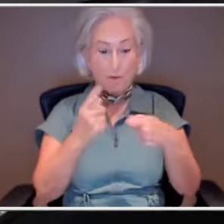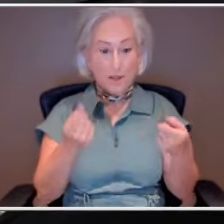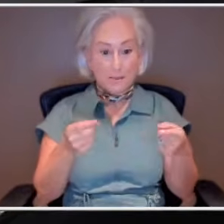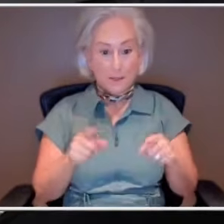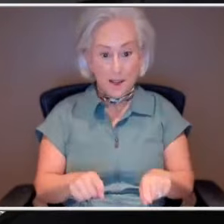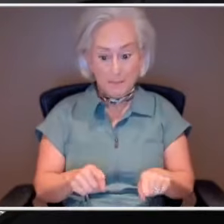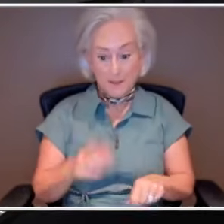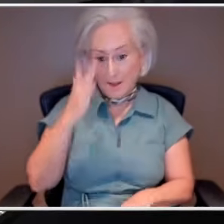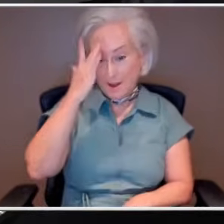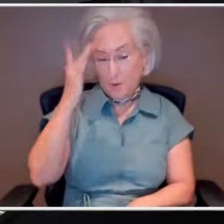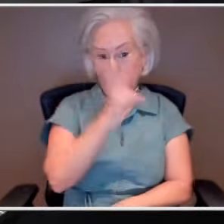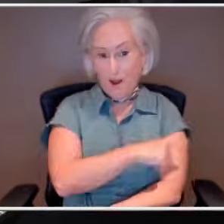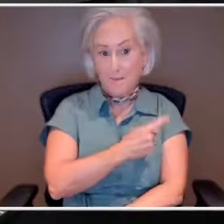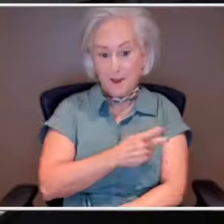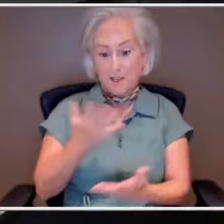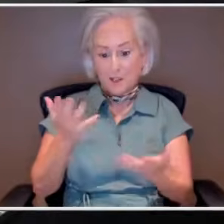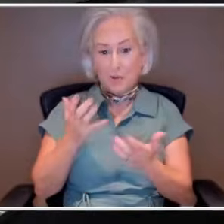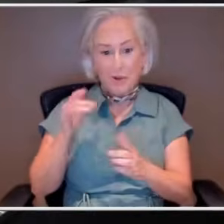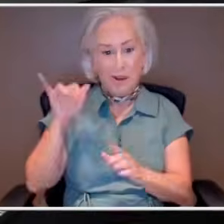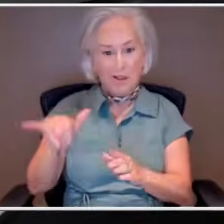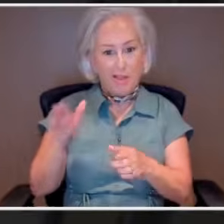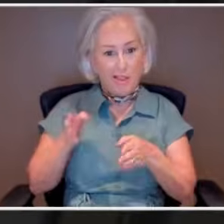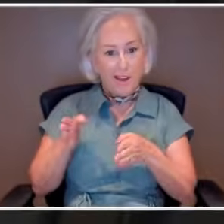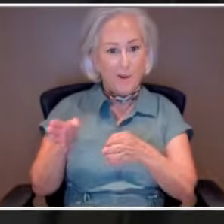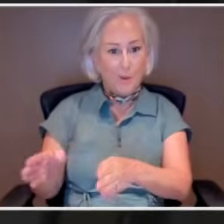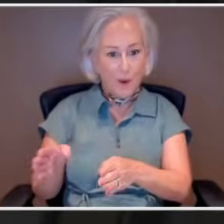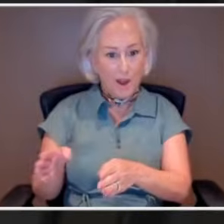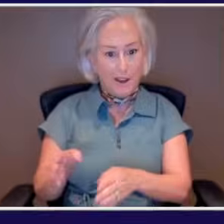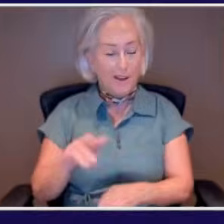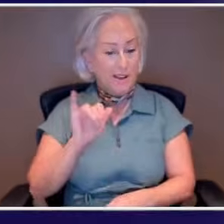procedure is the key to protecting his heart.